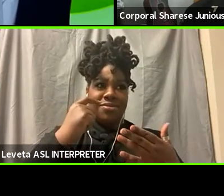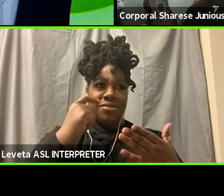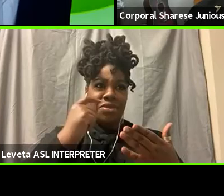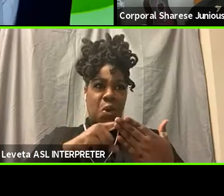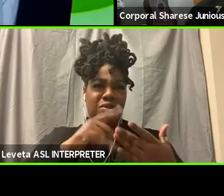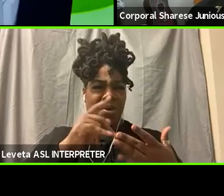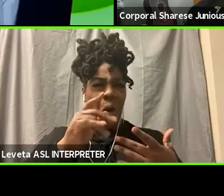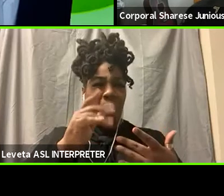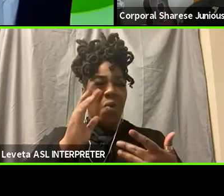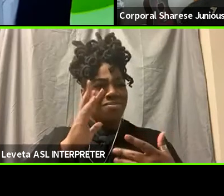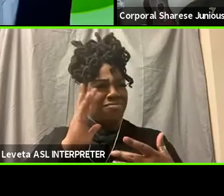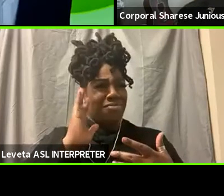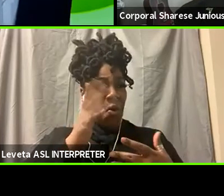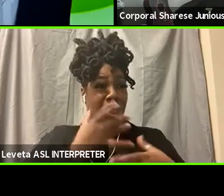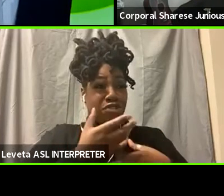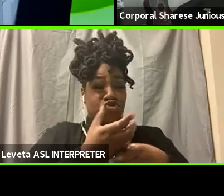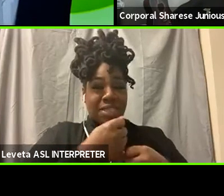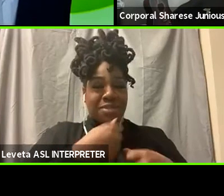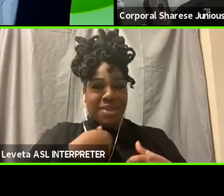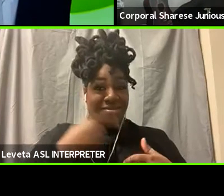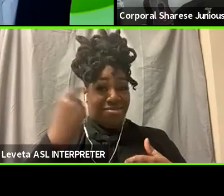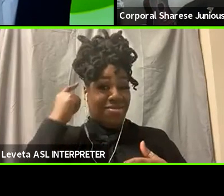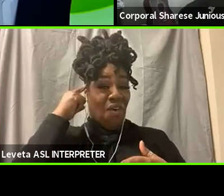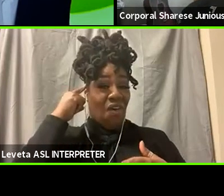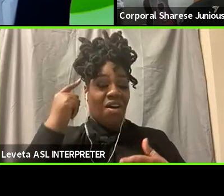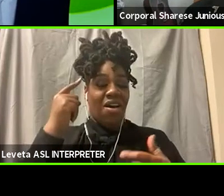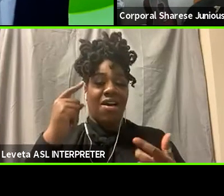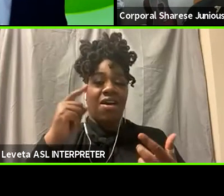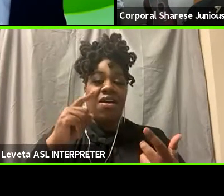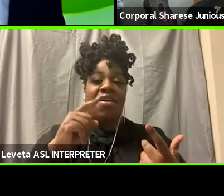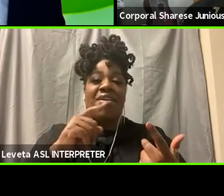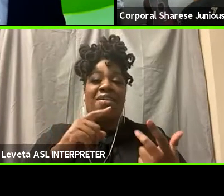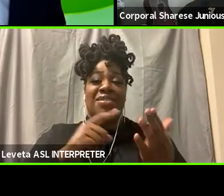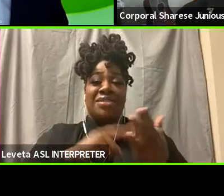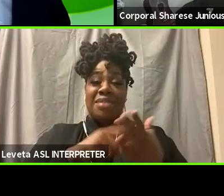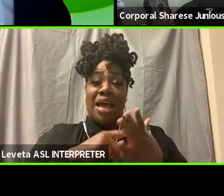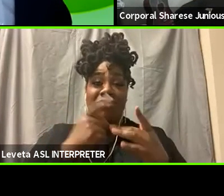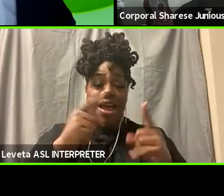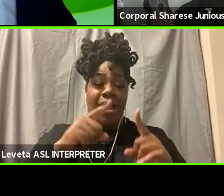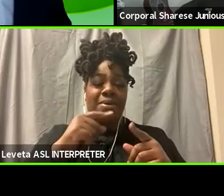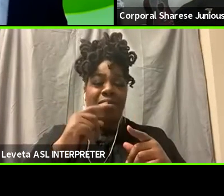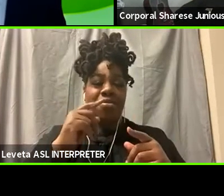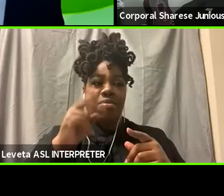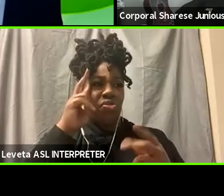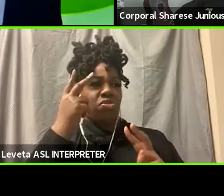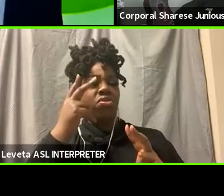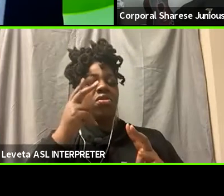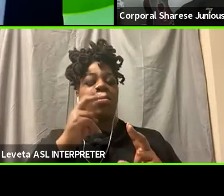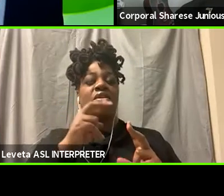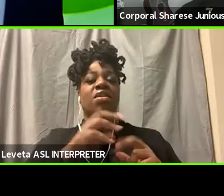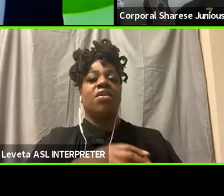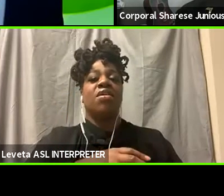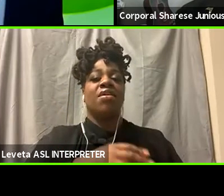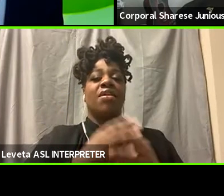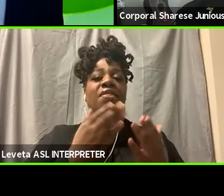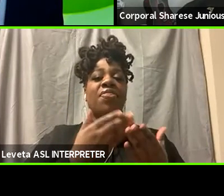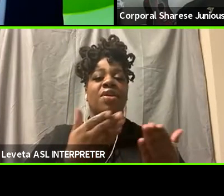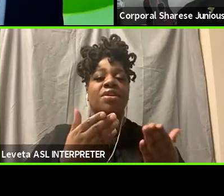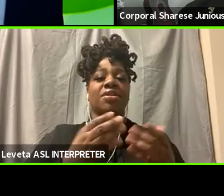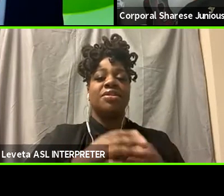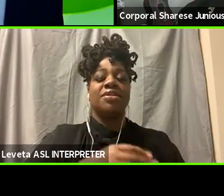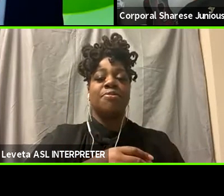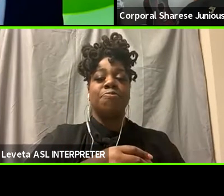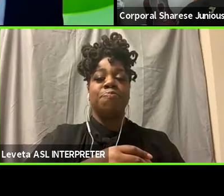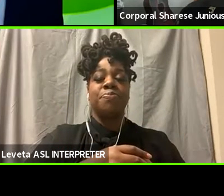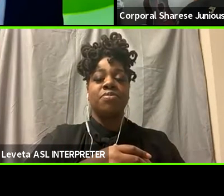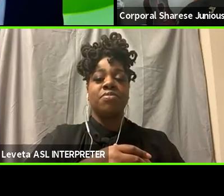to implement mental health supports, and then you misinterpret things. Right, so people are responding, children, families, in a way that makes total